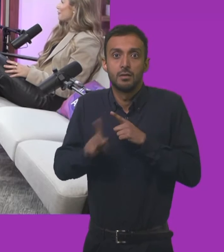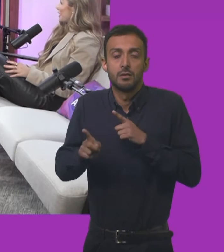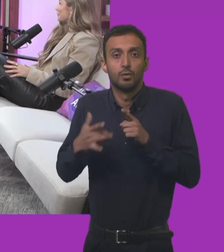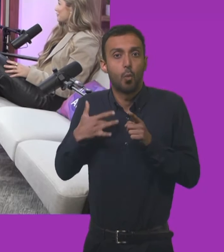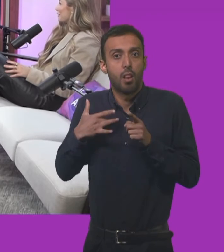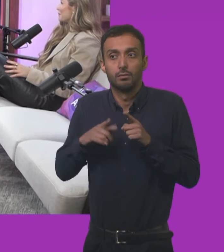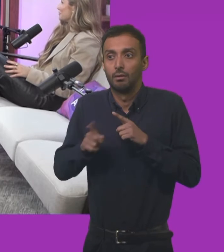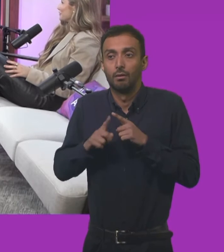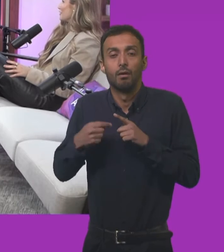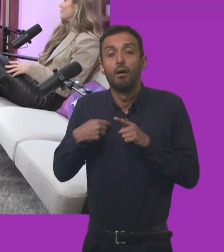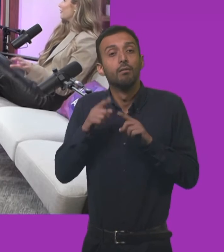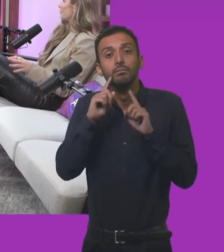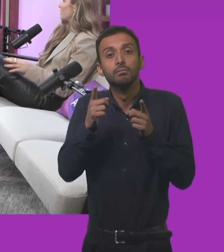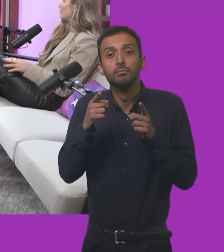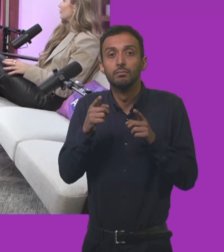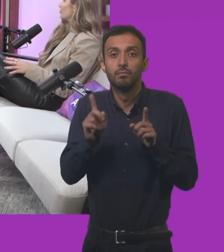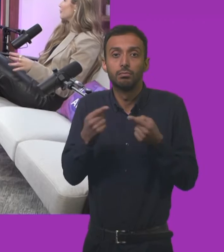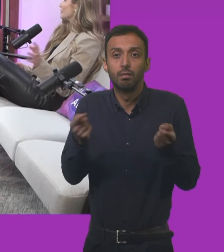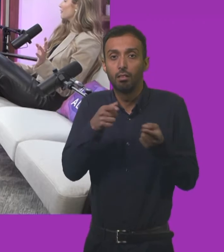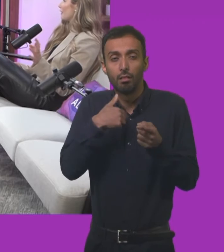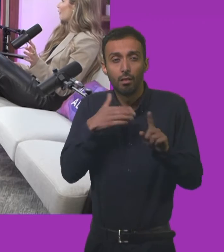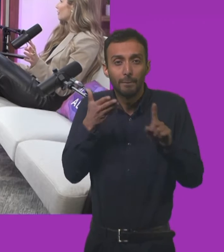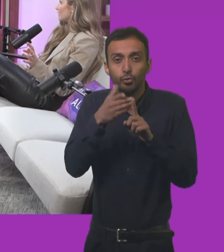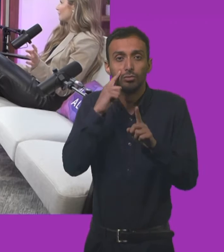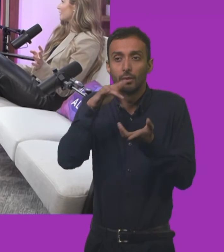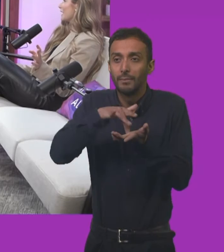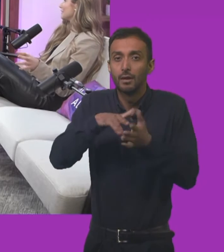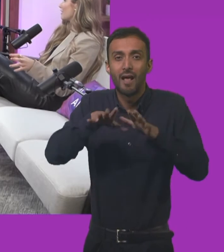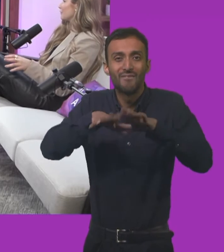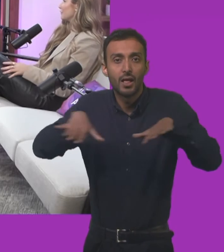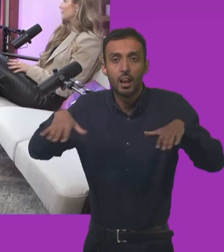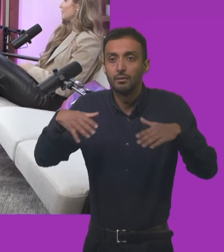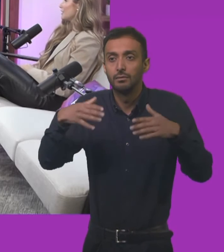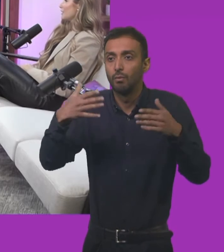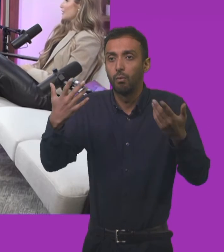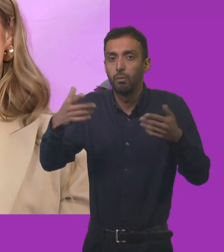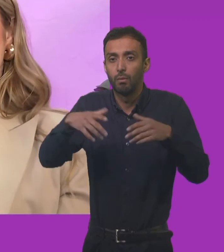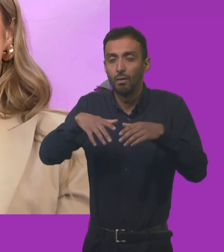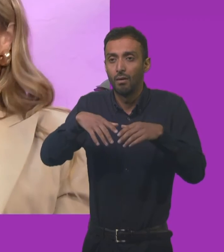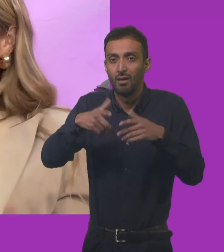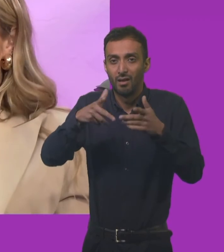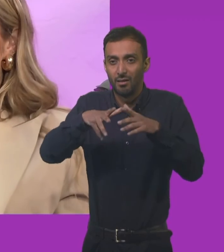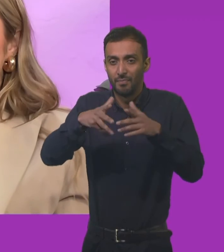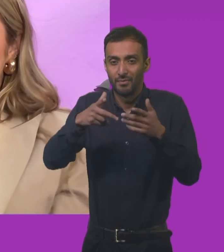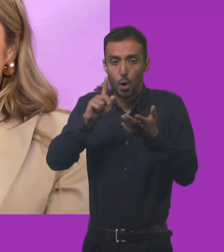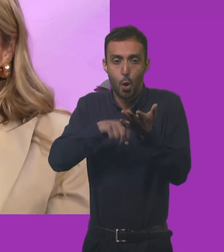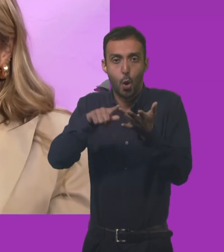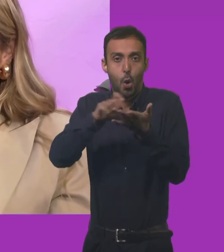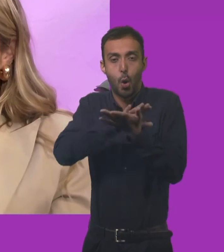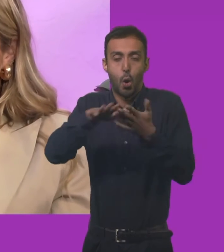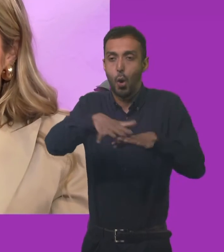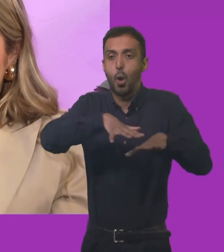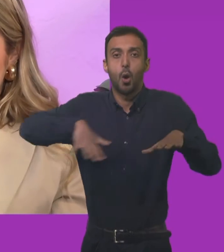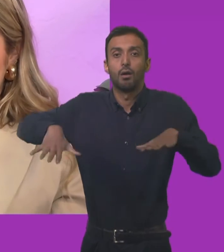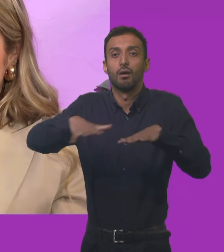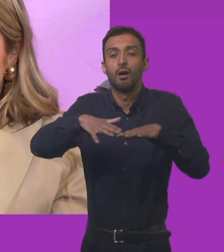never have been able to do their missions in the middle of a field or the middle of a lock in Inverness. My life heavily relied on a toilet